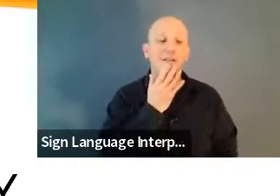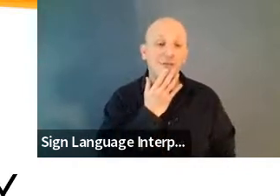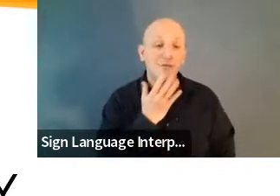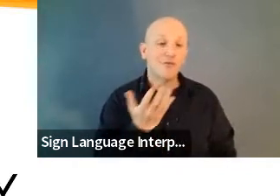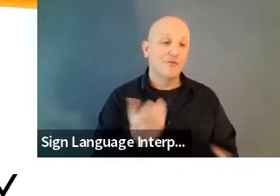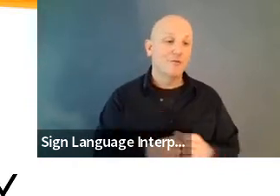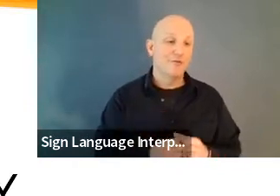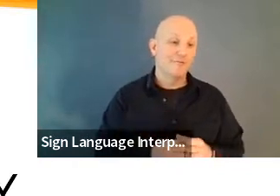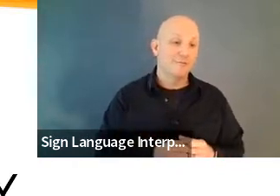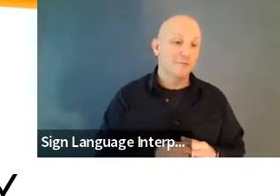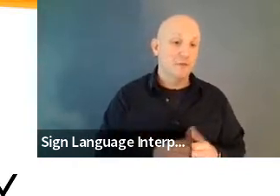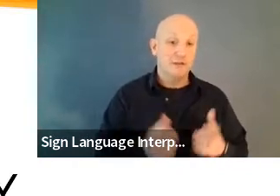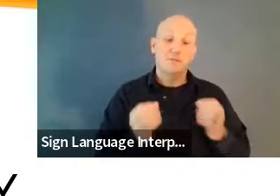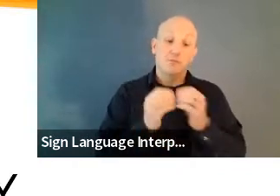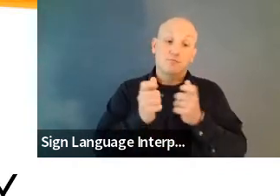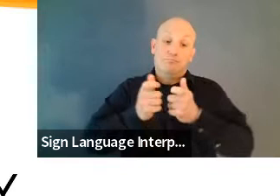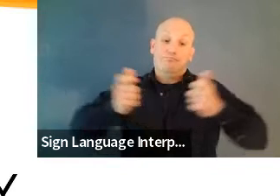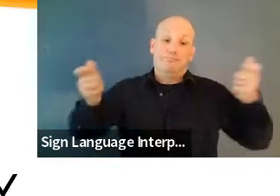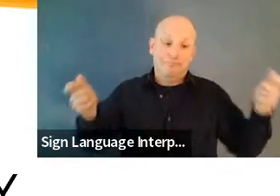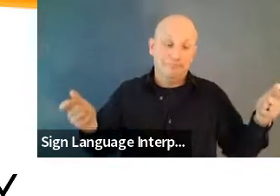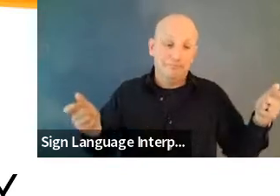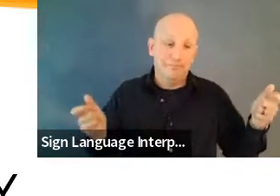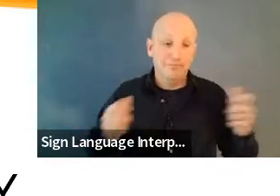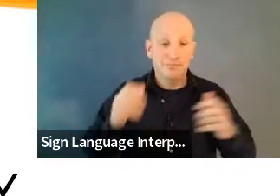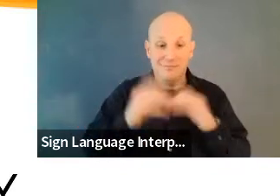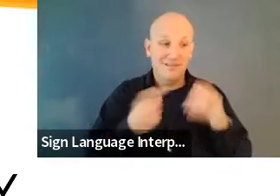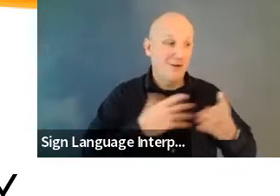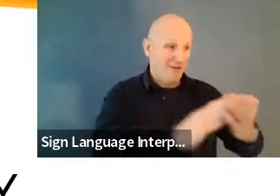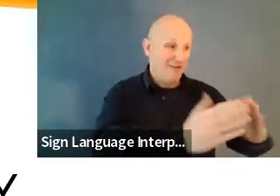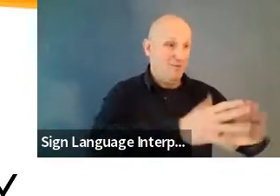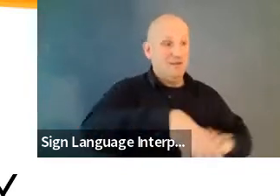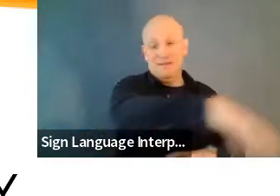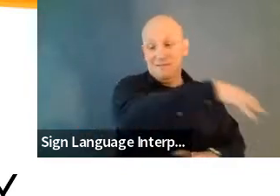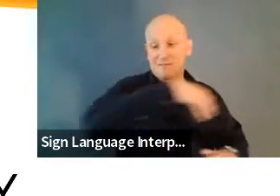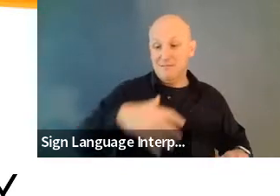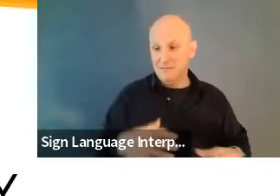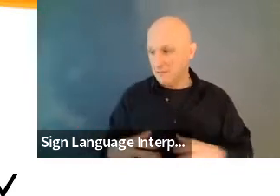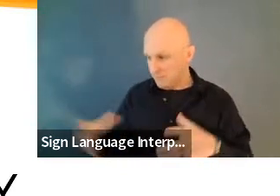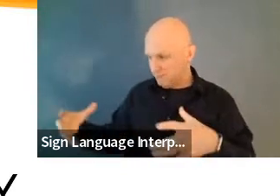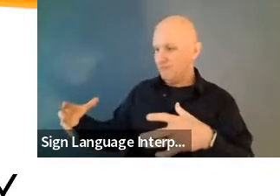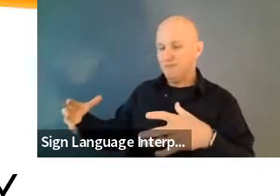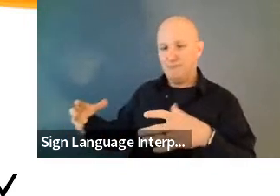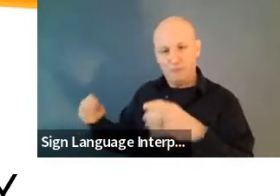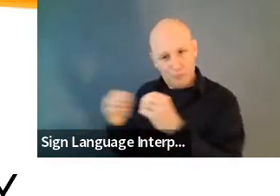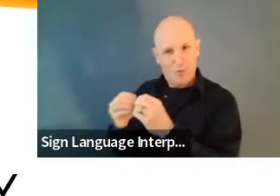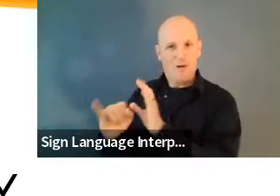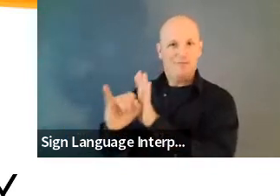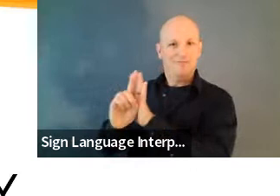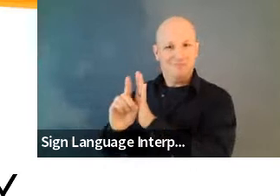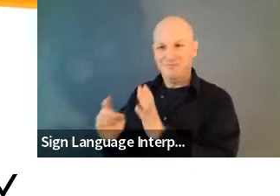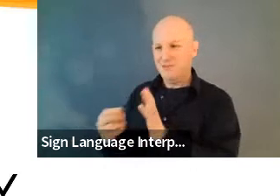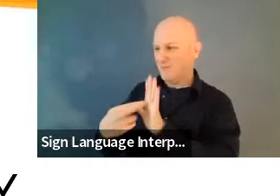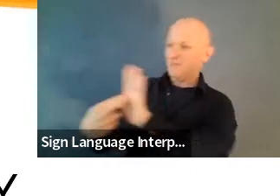obviously much bigger even than our community at large. So that was part of the basis. And just to